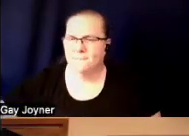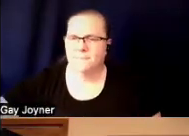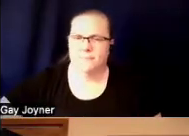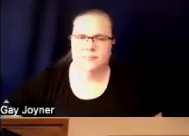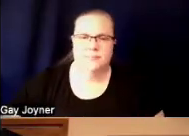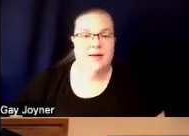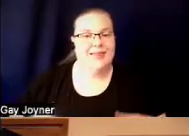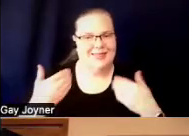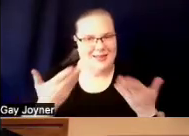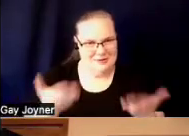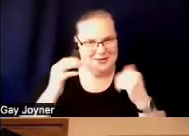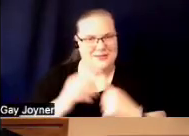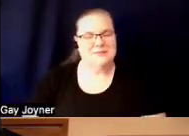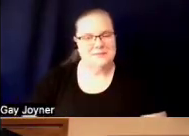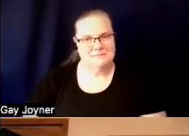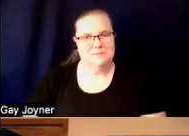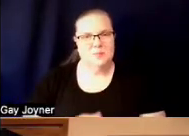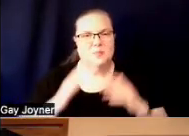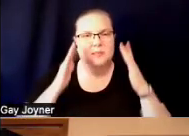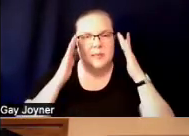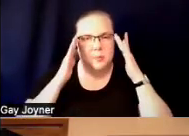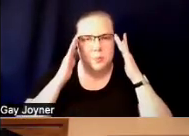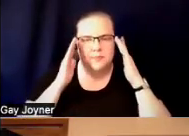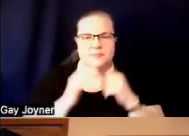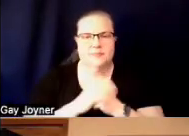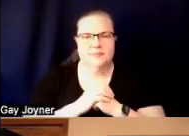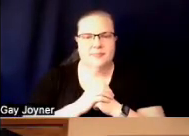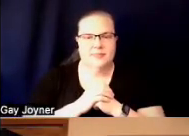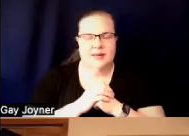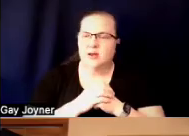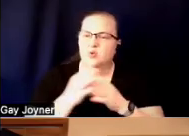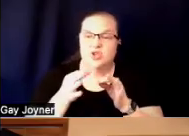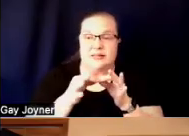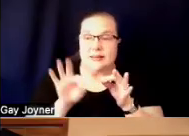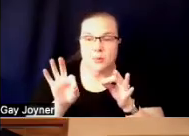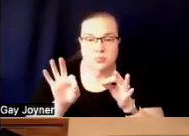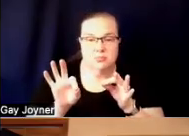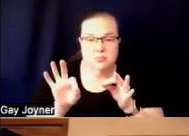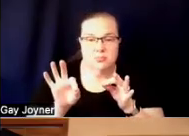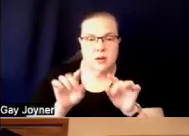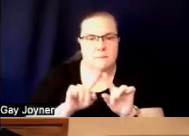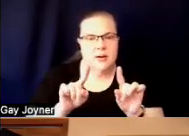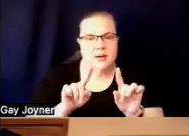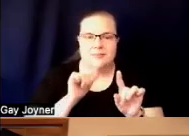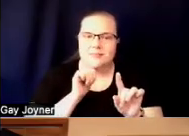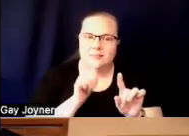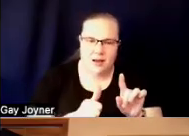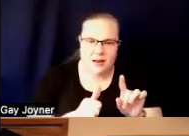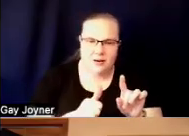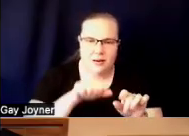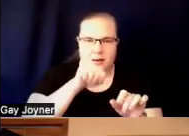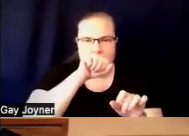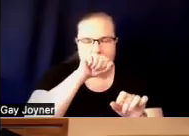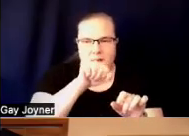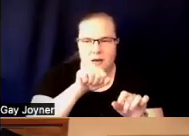Yep, There we there it go. is. Yeah. I just, it was so simple Mm, and yet not. I mean, I just loved the